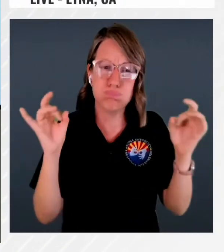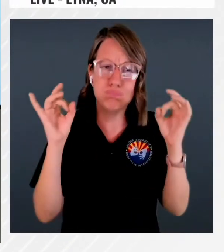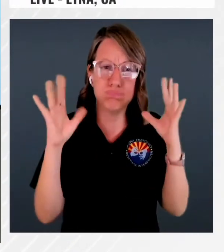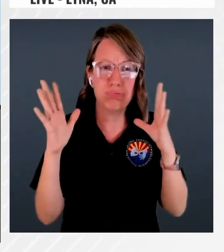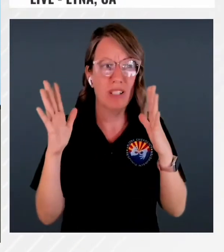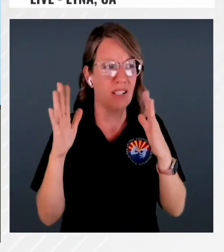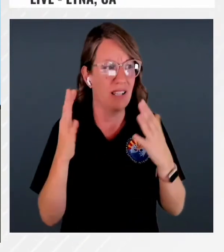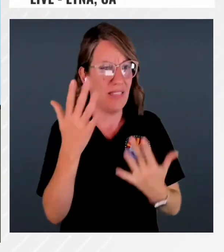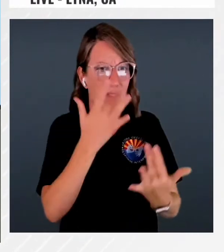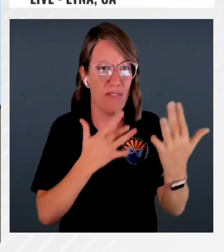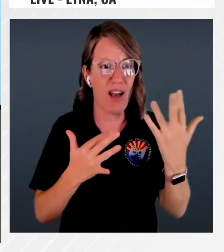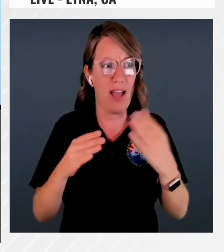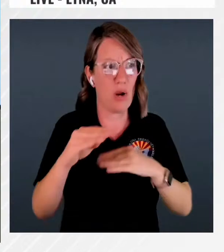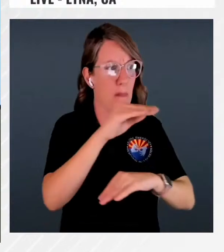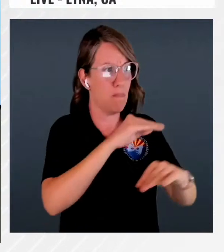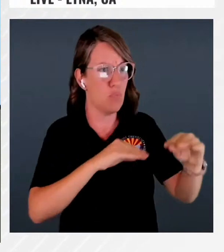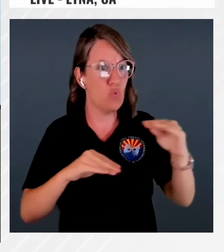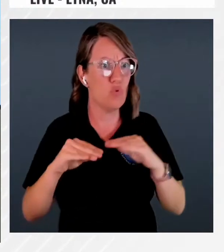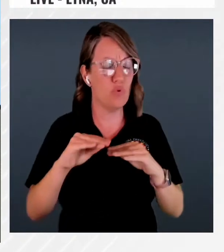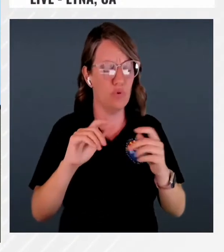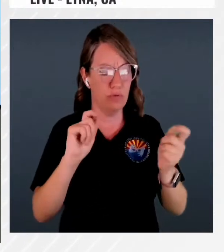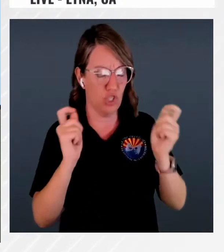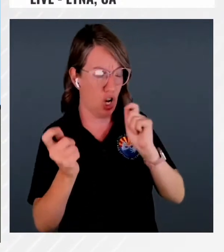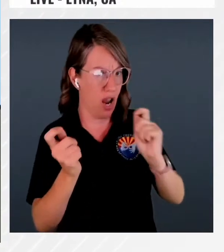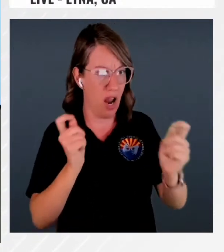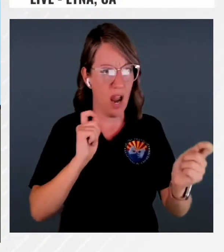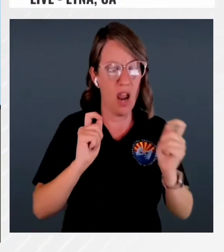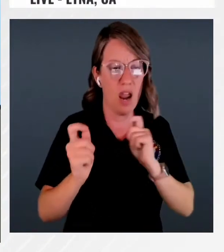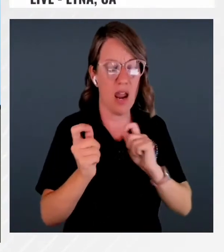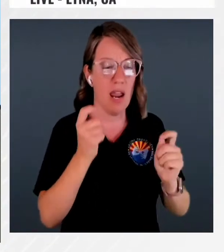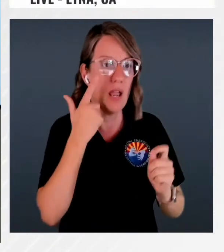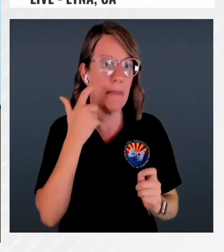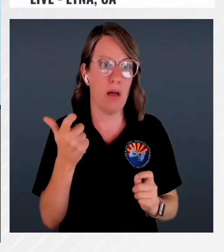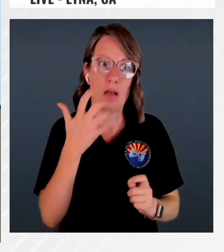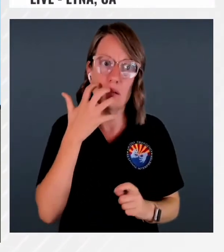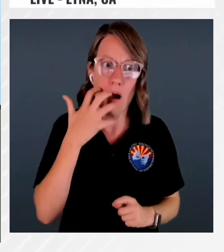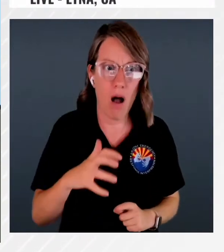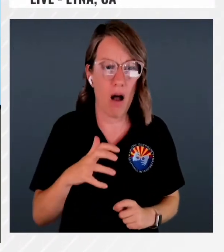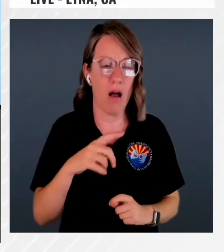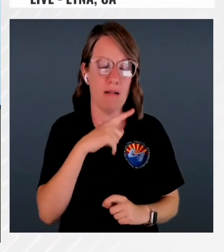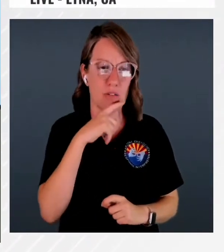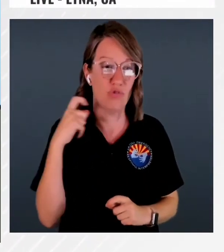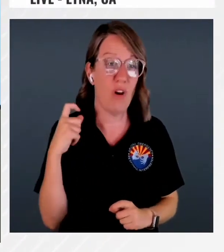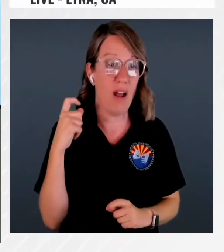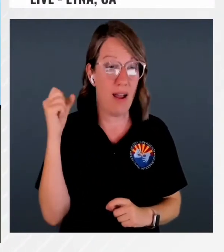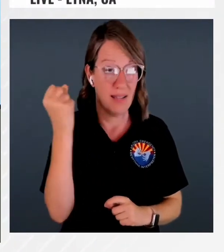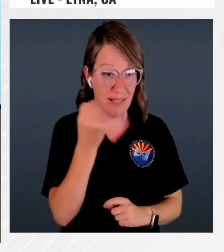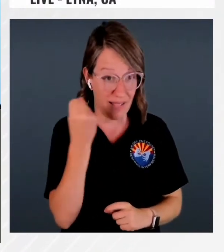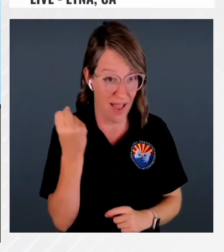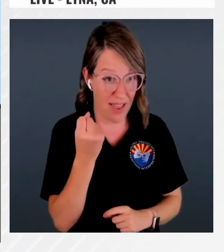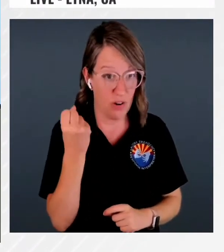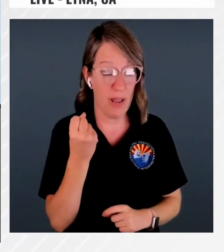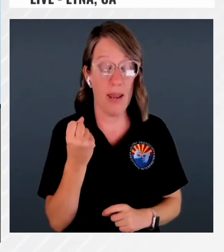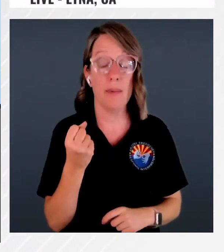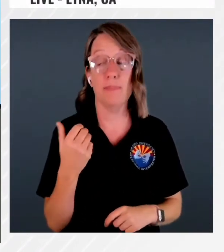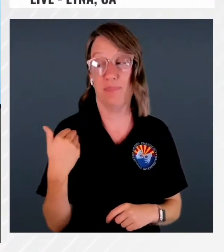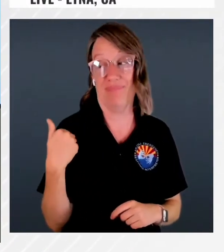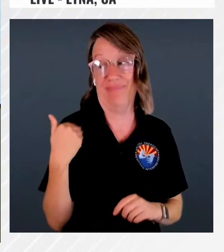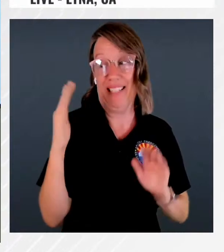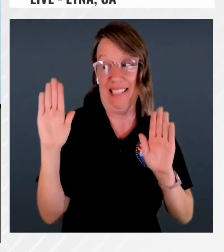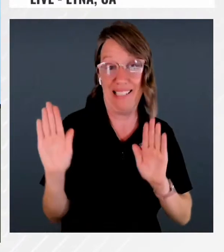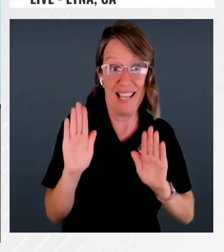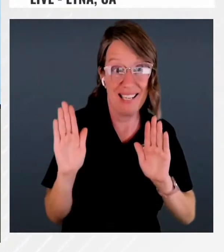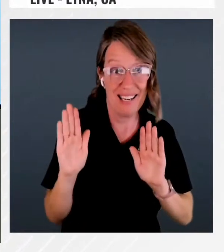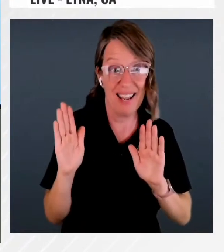very hot, dry, and unstable conditions on Saturday. Heading into Sunday and today, the concern then shifted, like was just